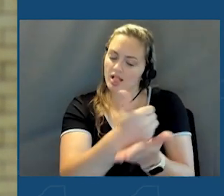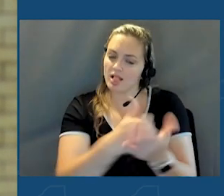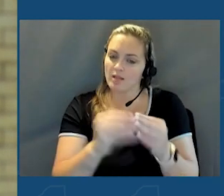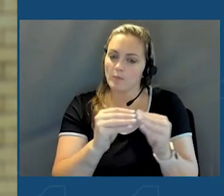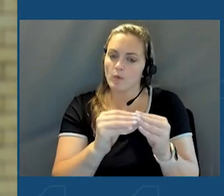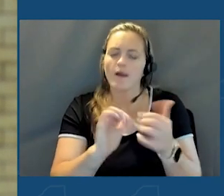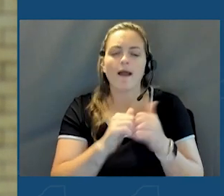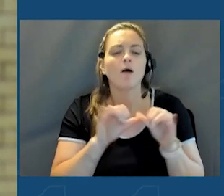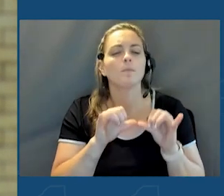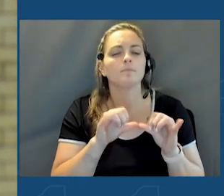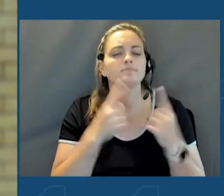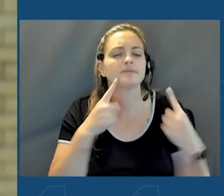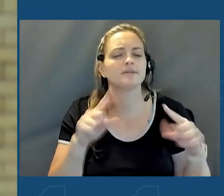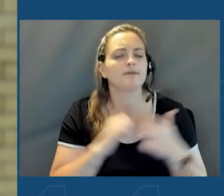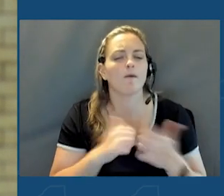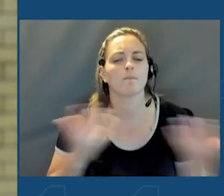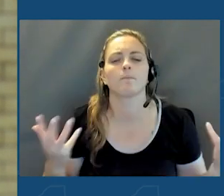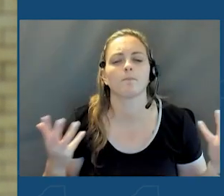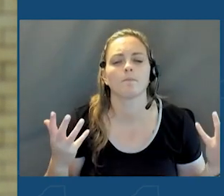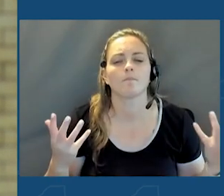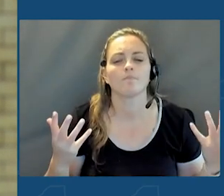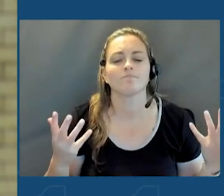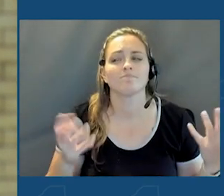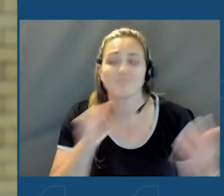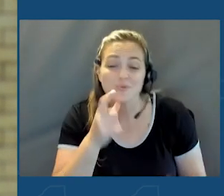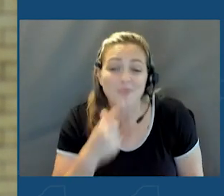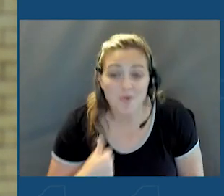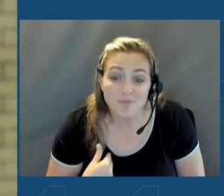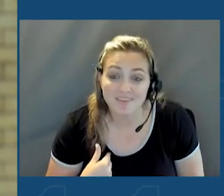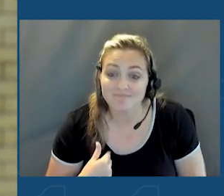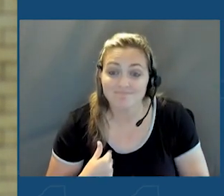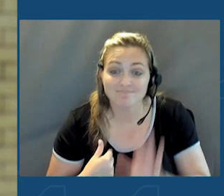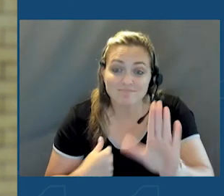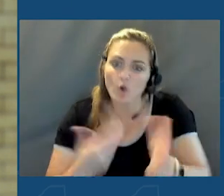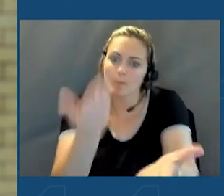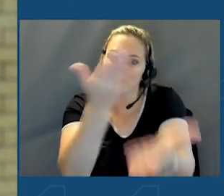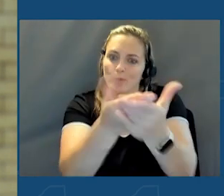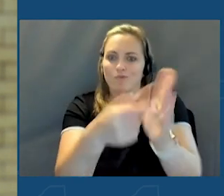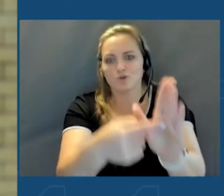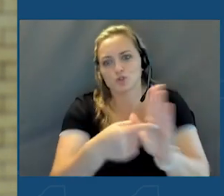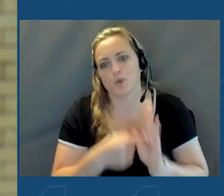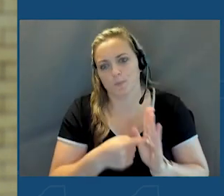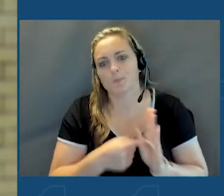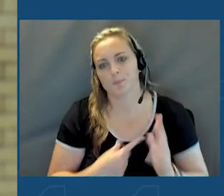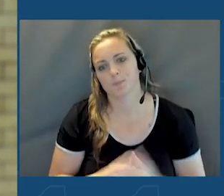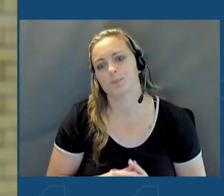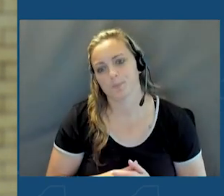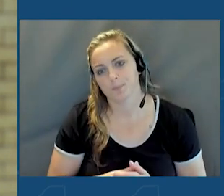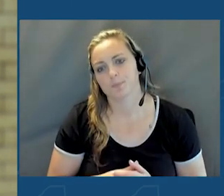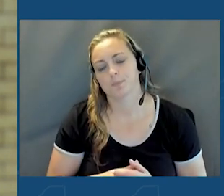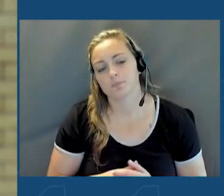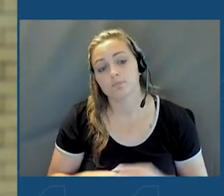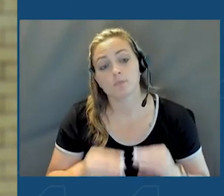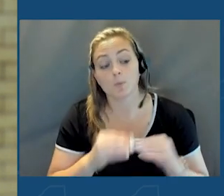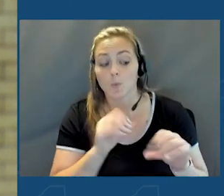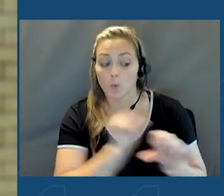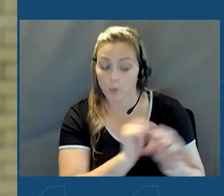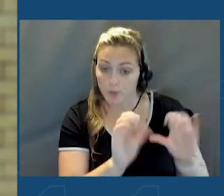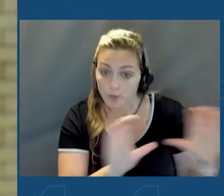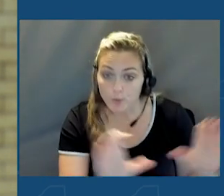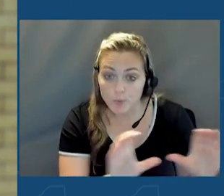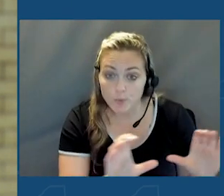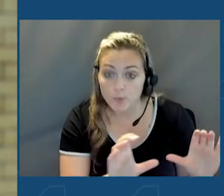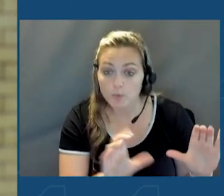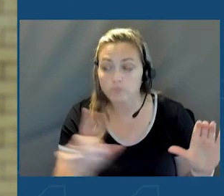measure success? Don't just tell me you're doing it. I want proof. So the more work we do on this, the more the public